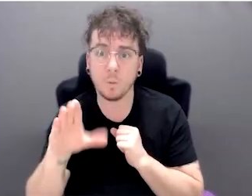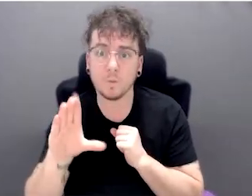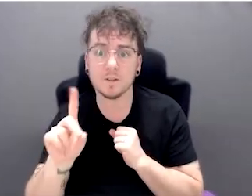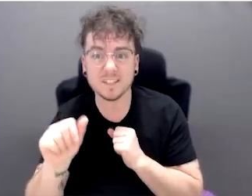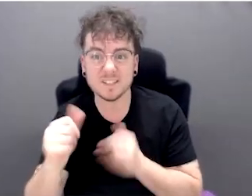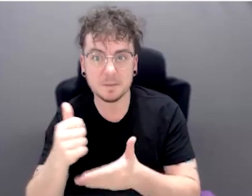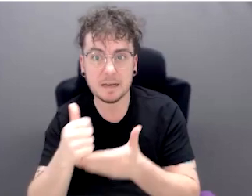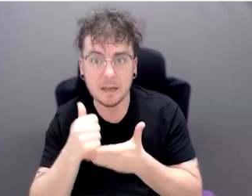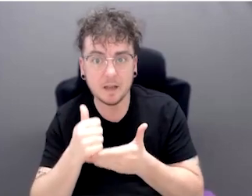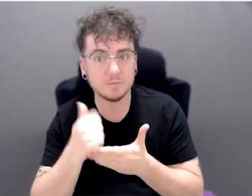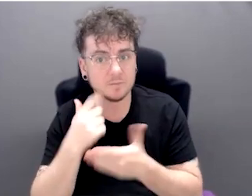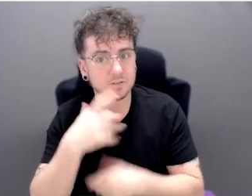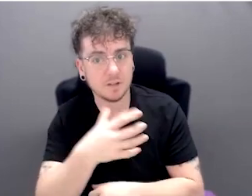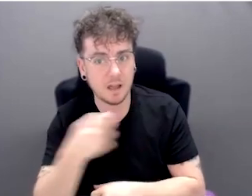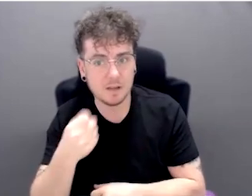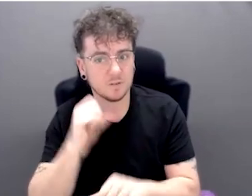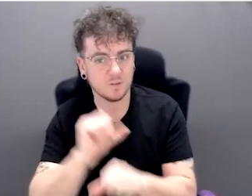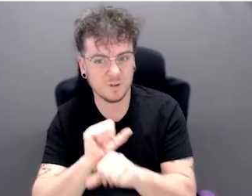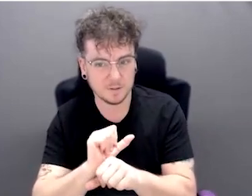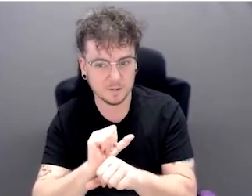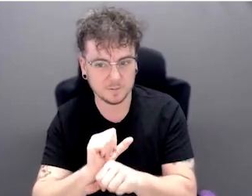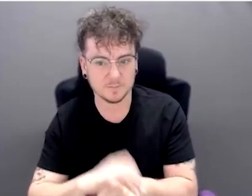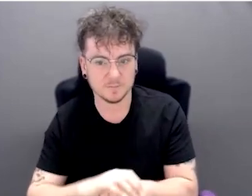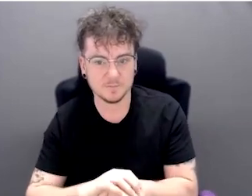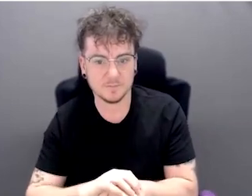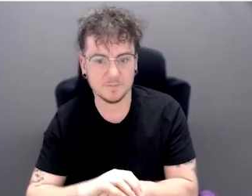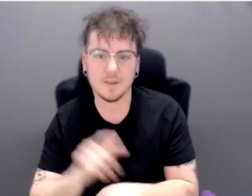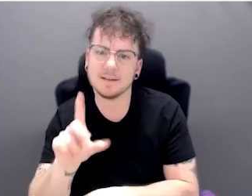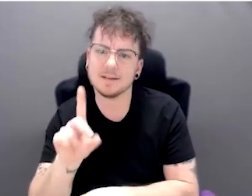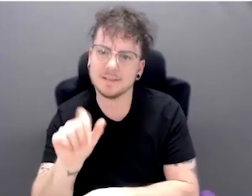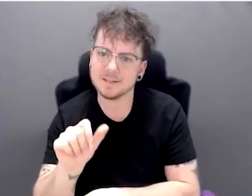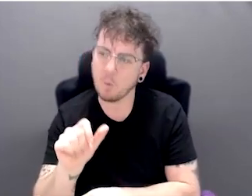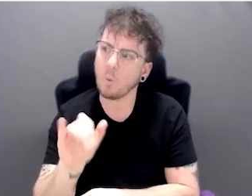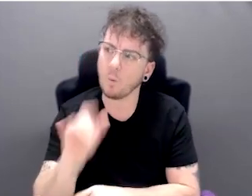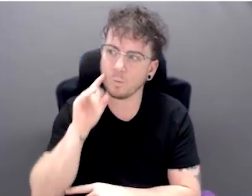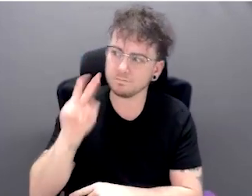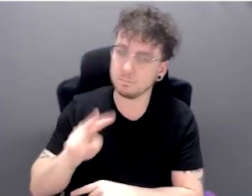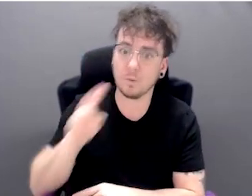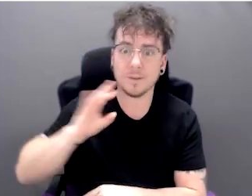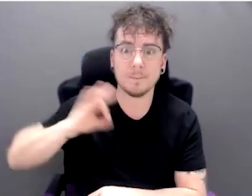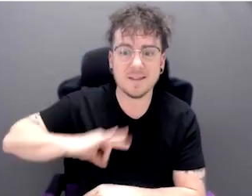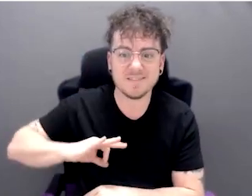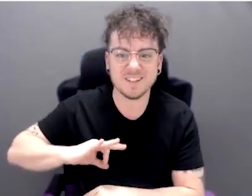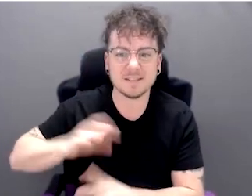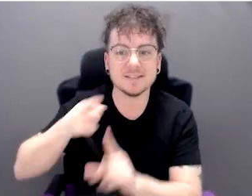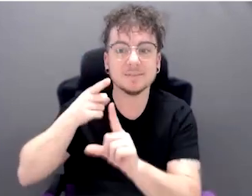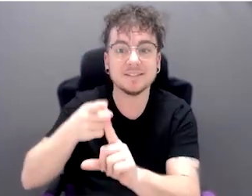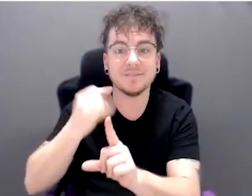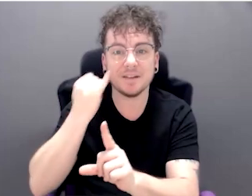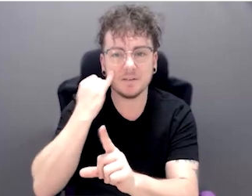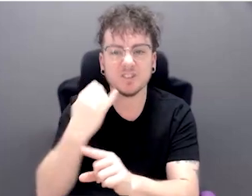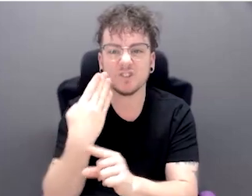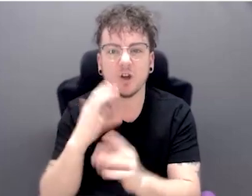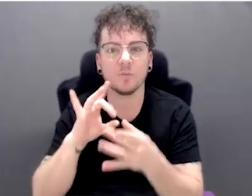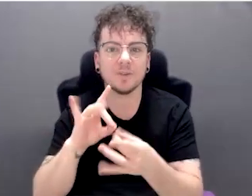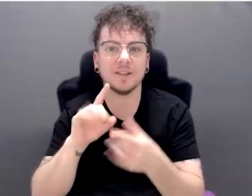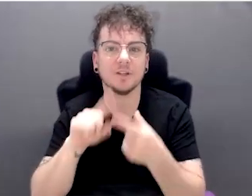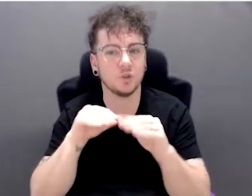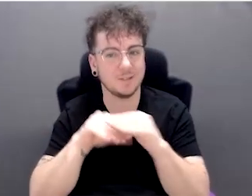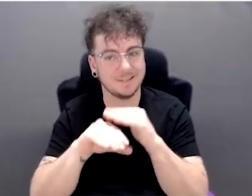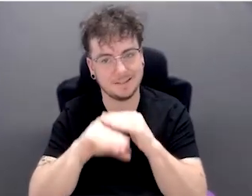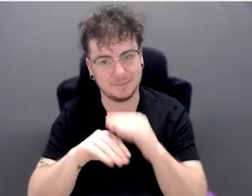helped in getting the position. Their disability was viewed as an asset, particularly when the job was related to